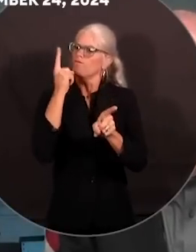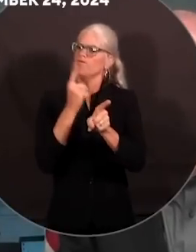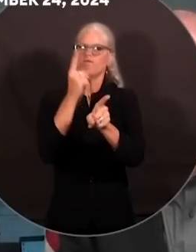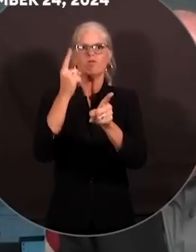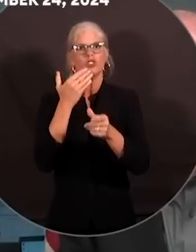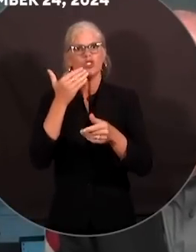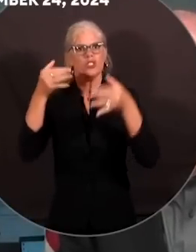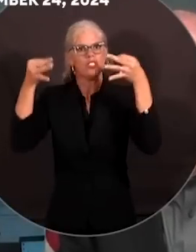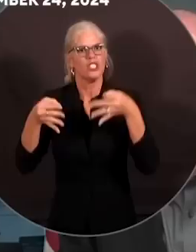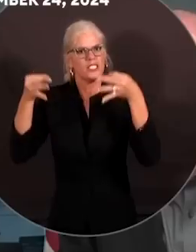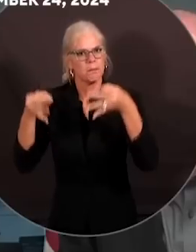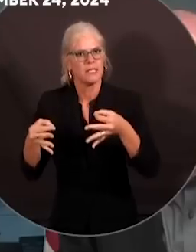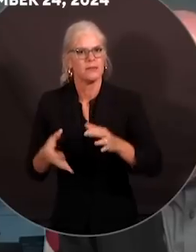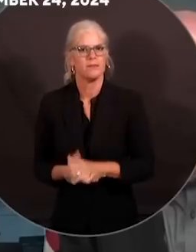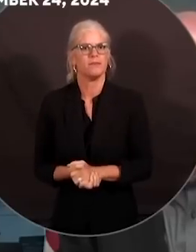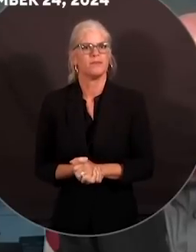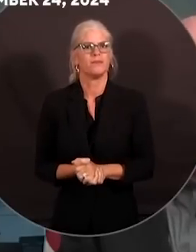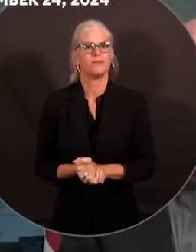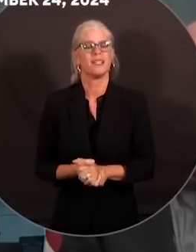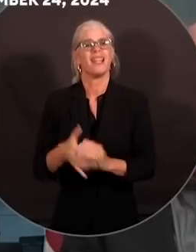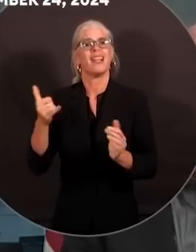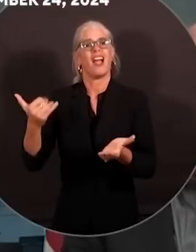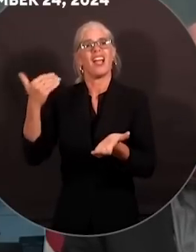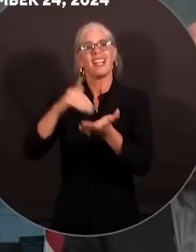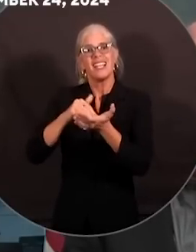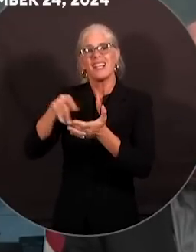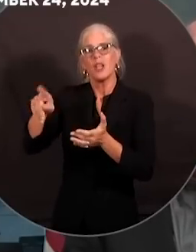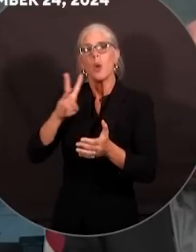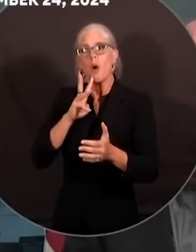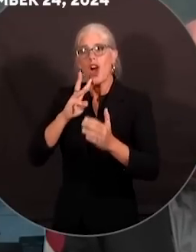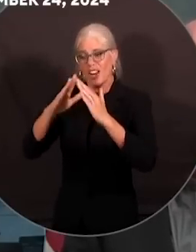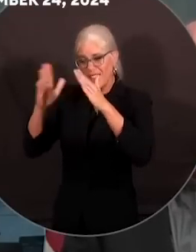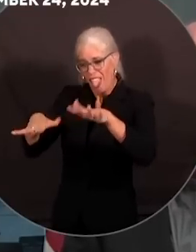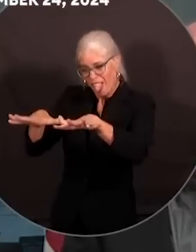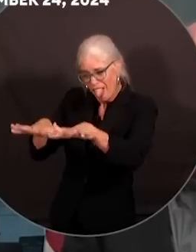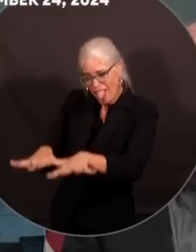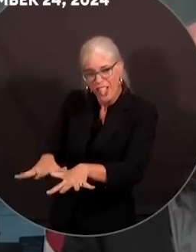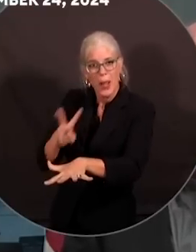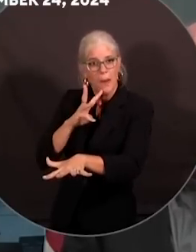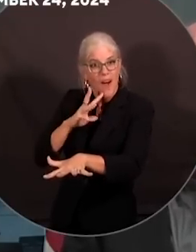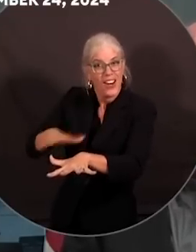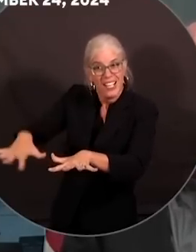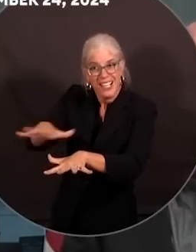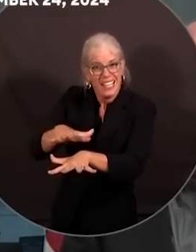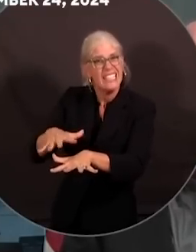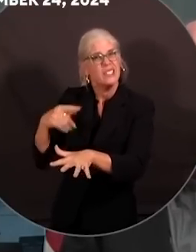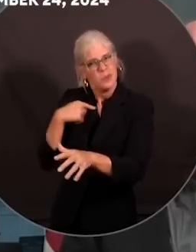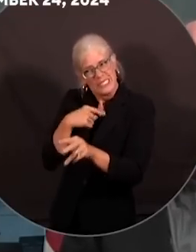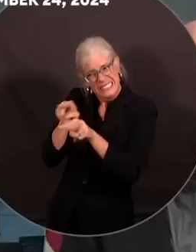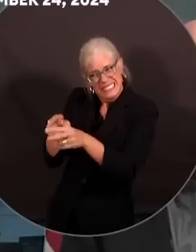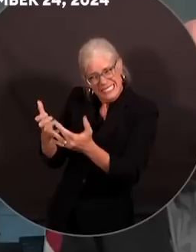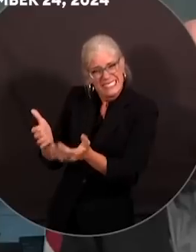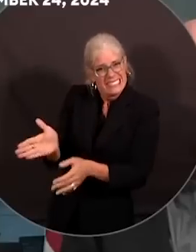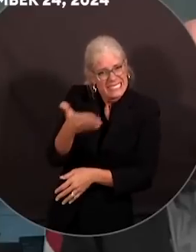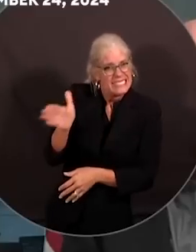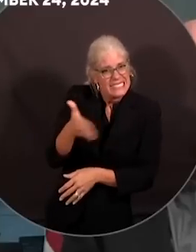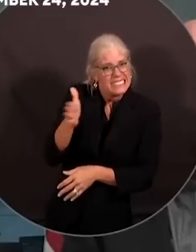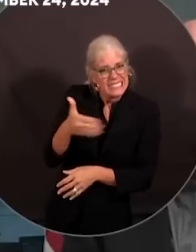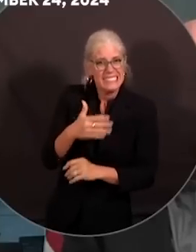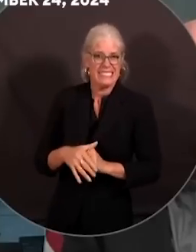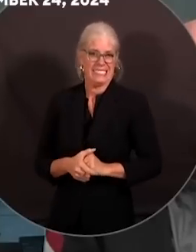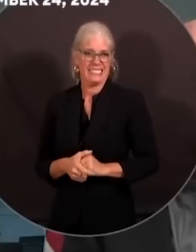having, particularly those low-lying areas, if you look at some of the storm surge possibilities, that would potentially be something that would